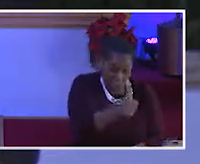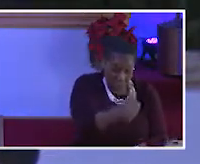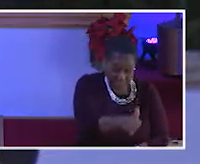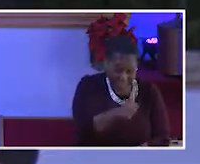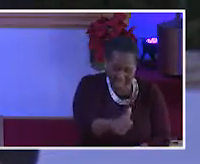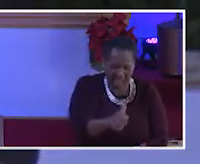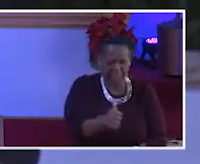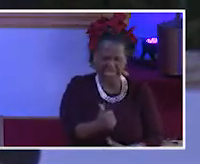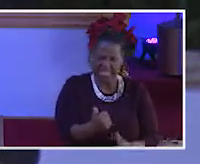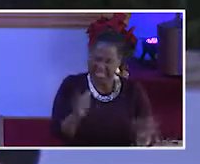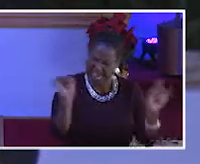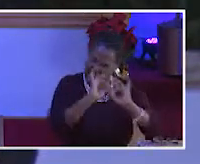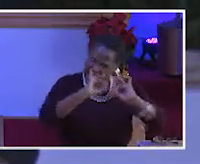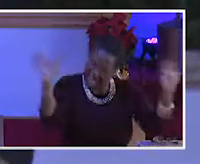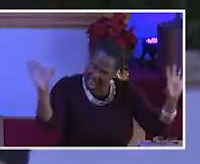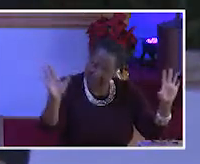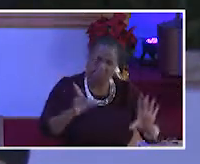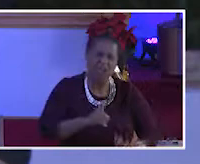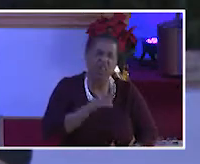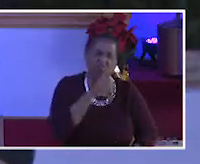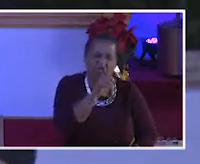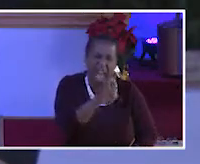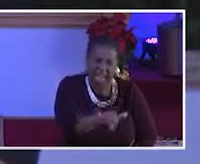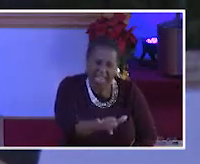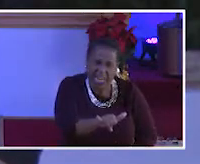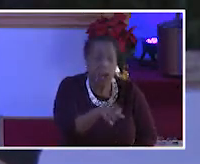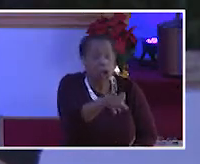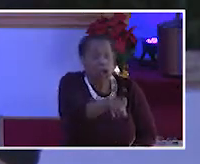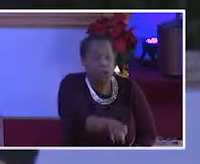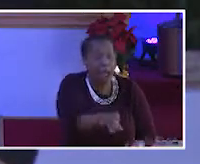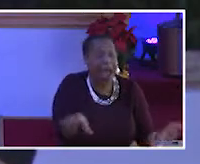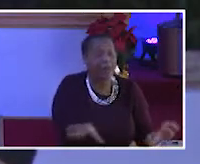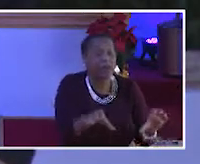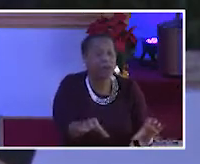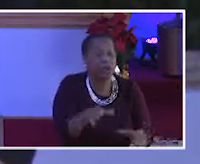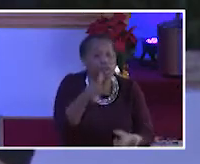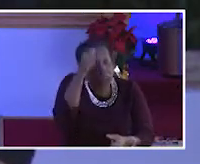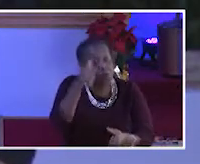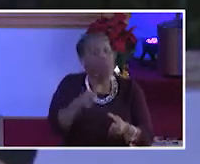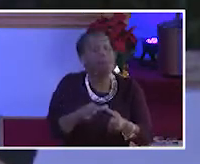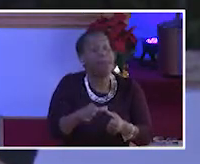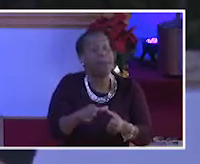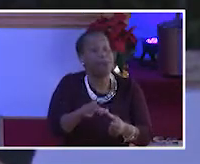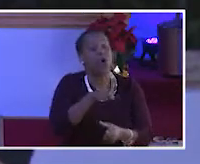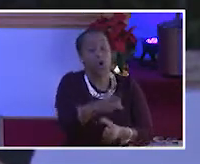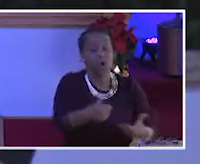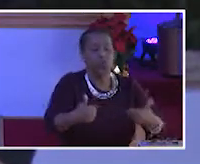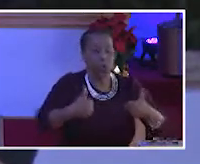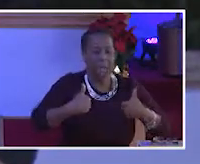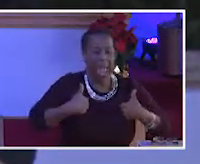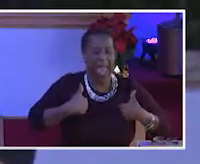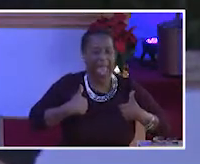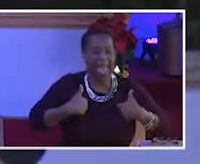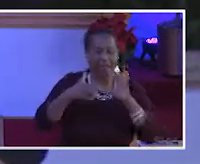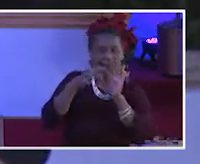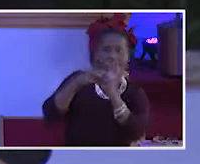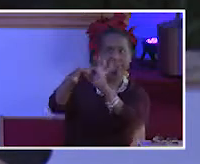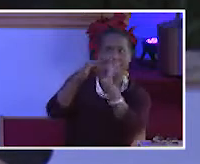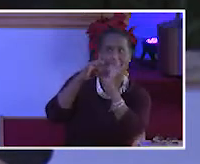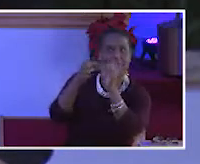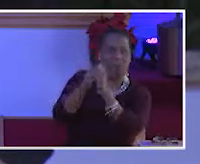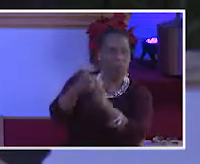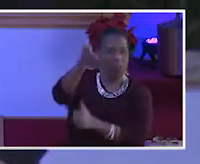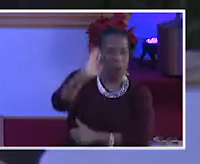in some nightmarish realities, all you got to do is remember that you have a name in your